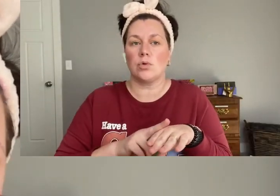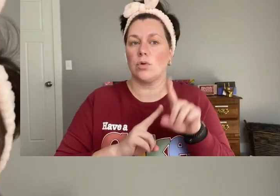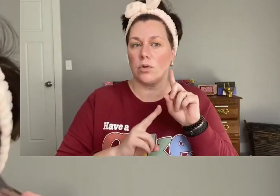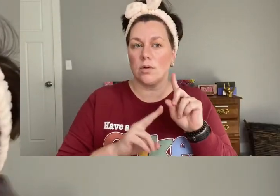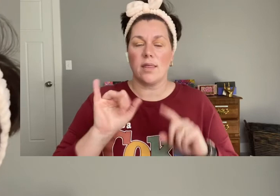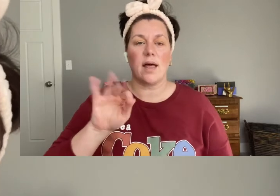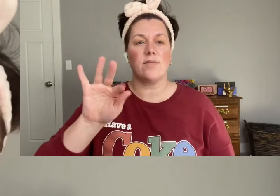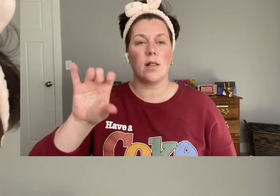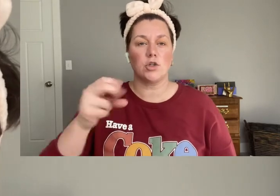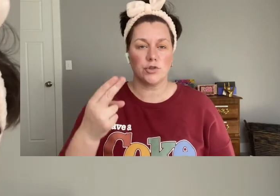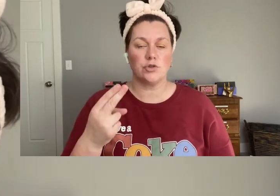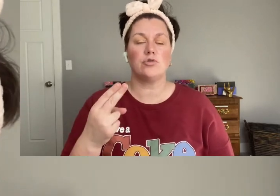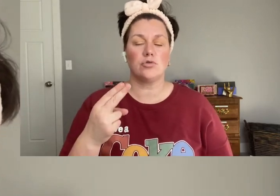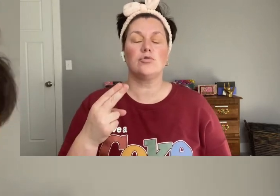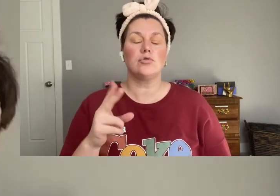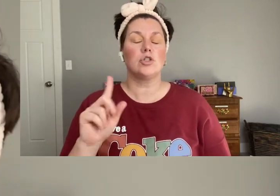pretty.